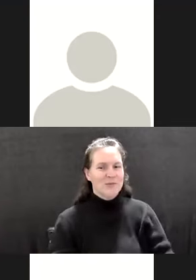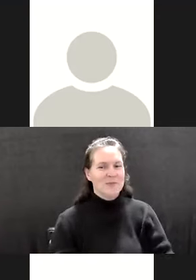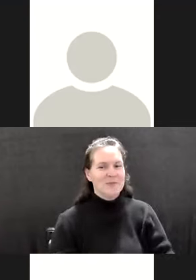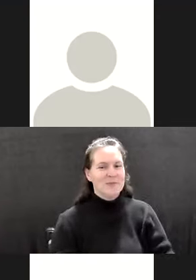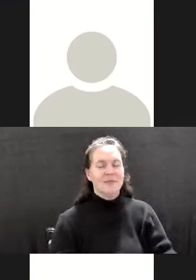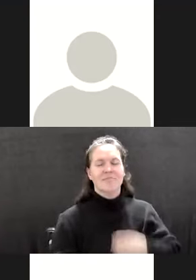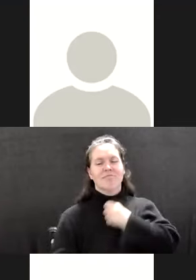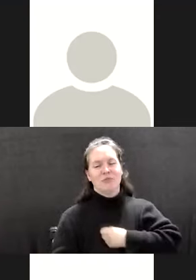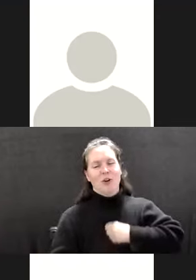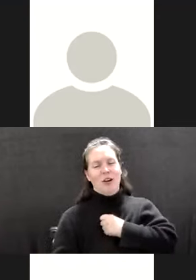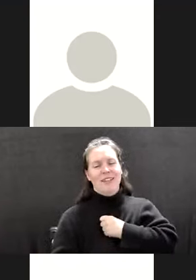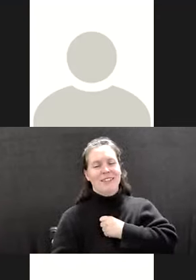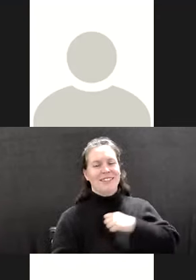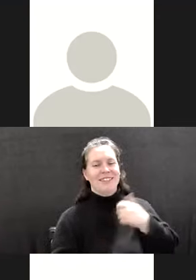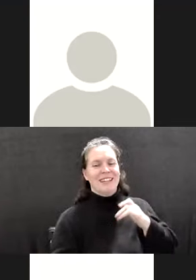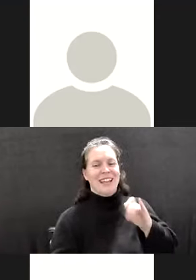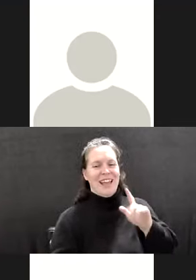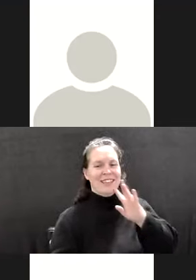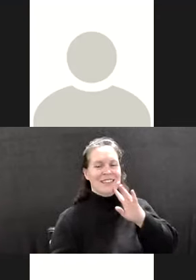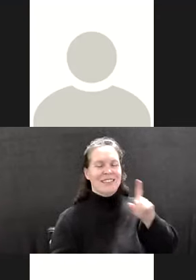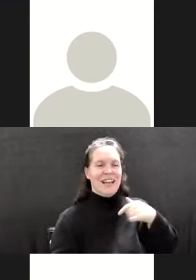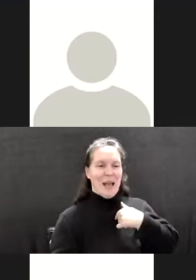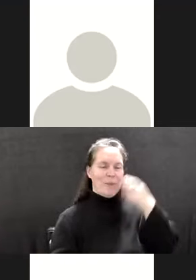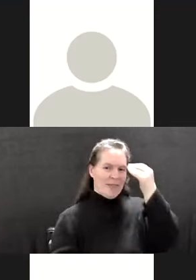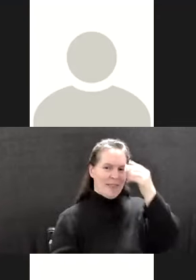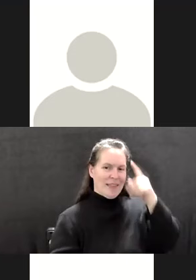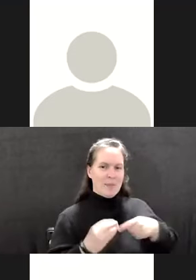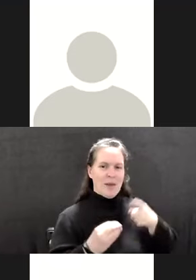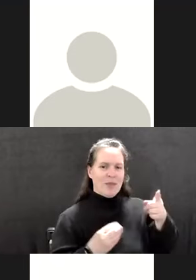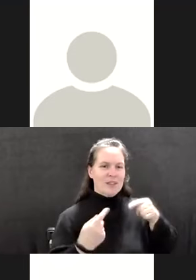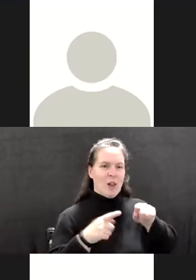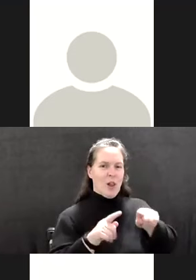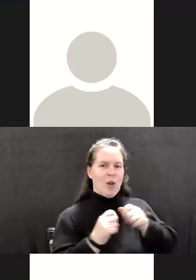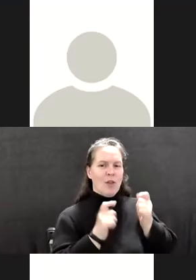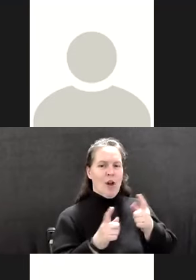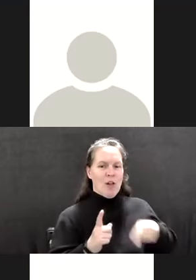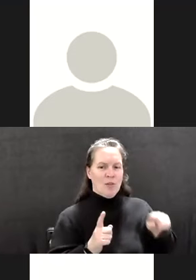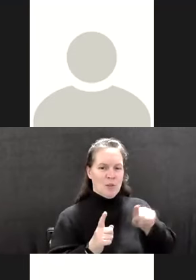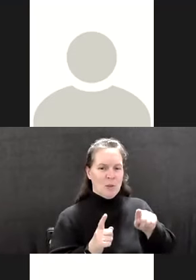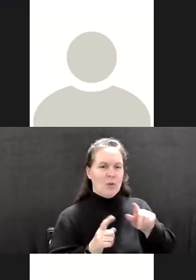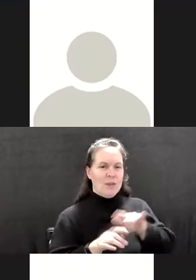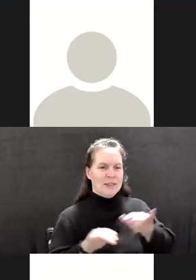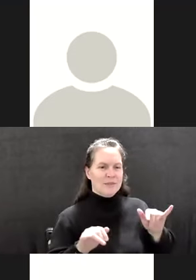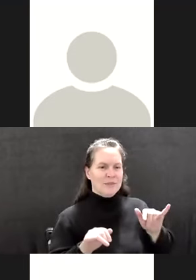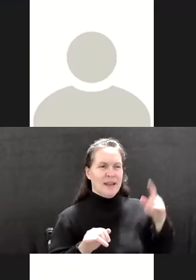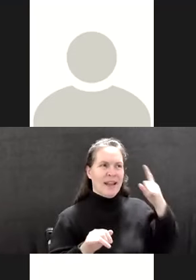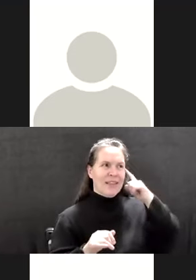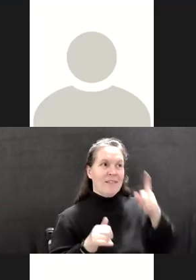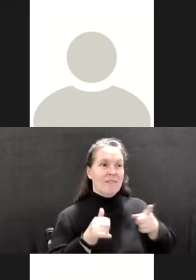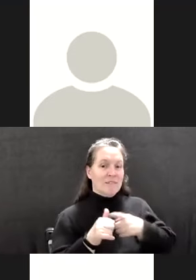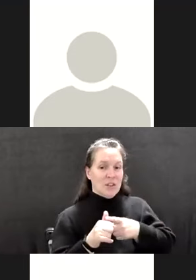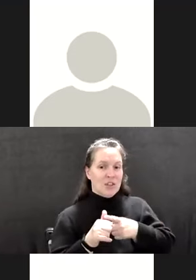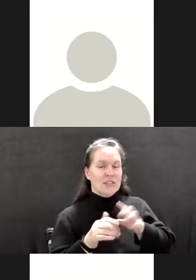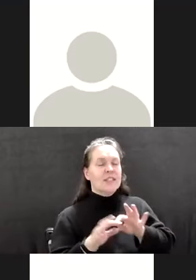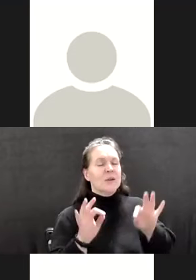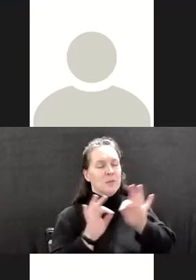So sorry. Thank you. I'm just thinking about this along with all of you. And I think first, it is important to